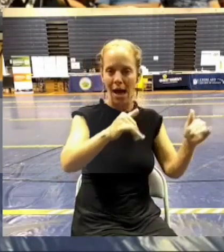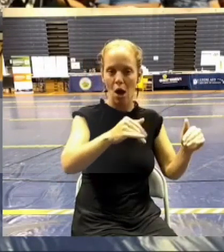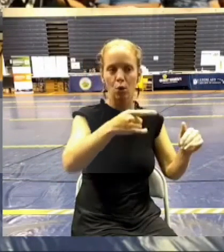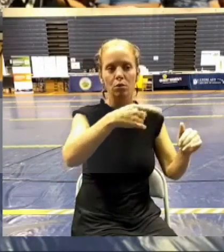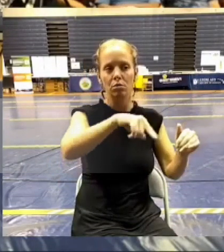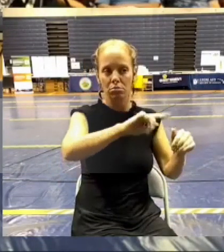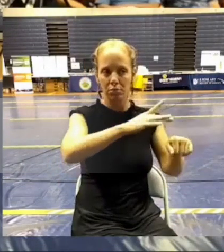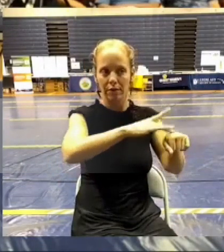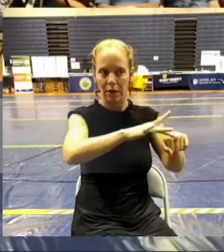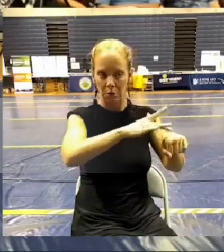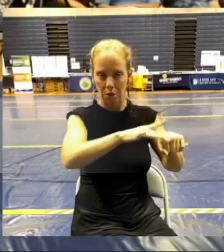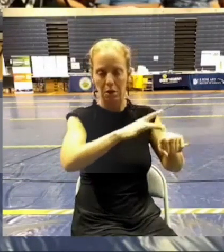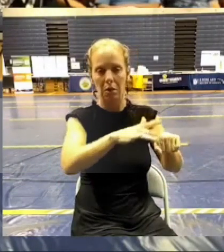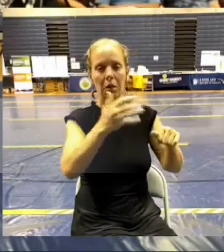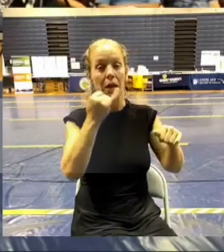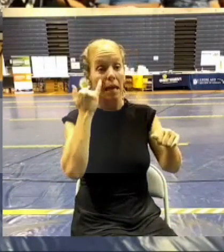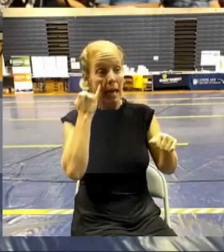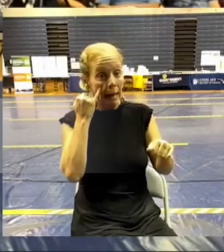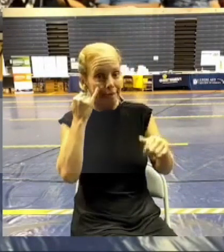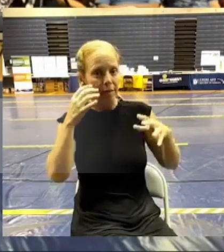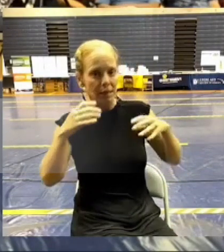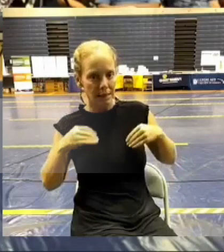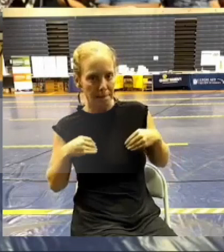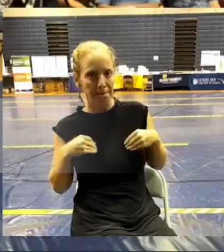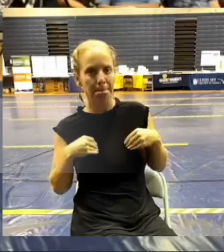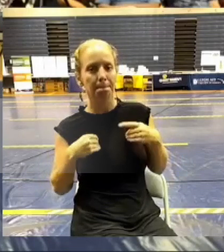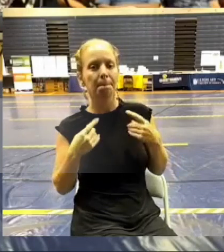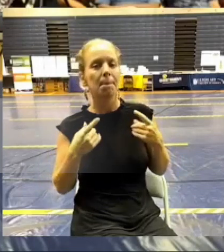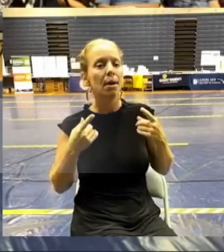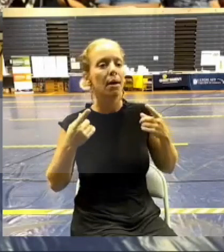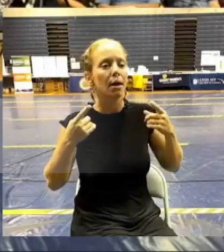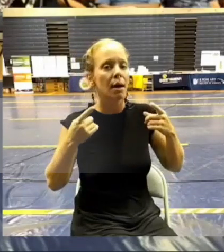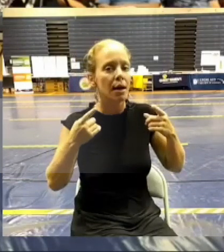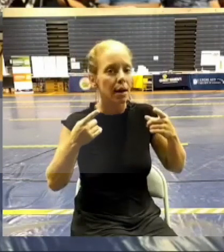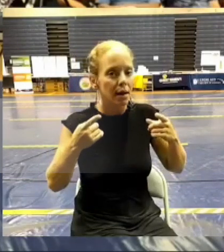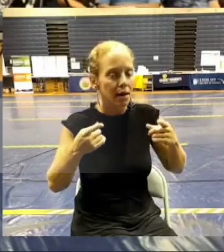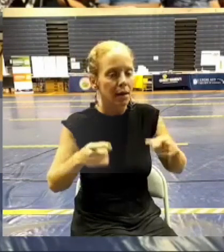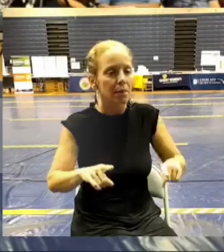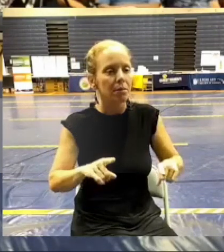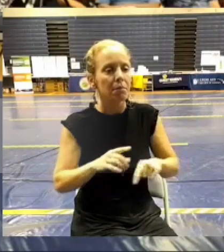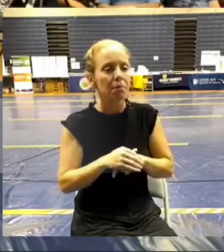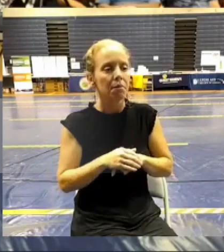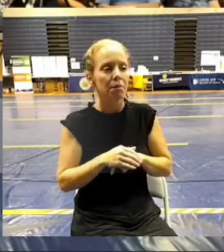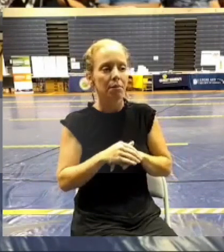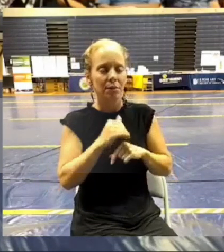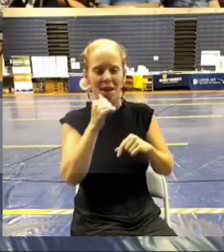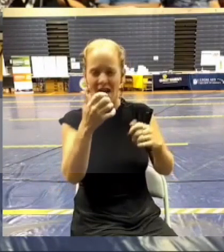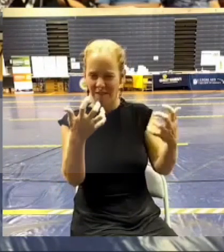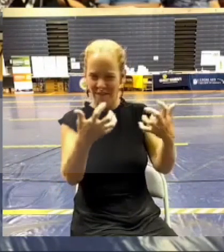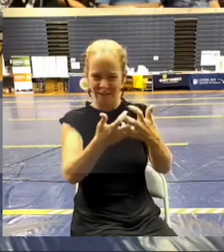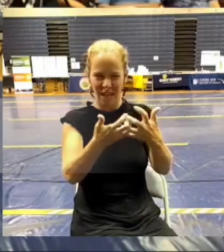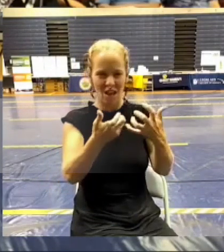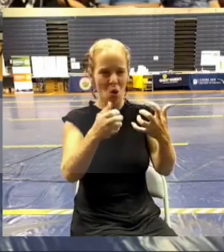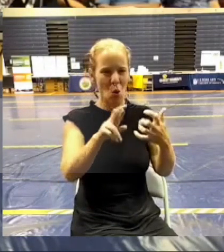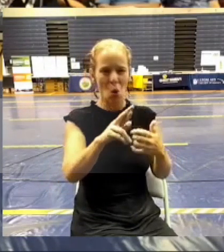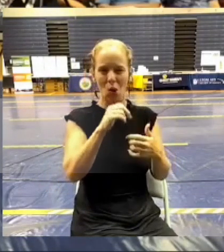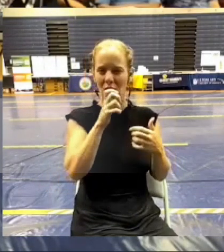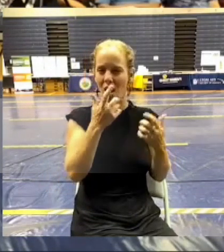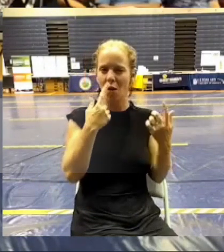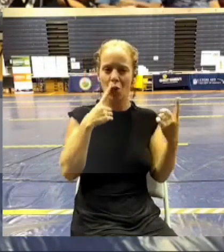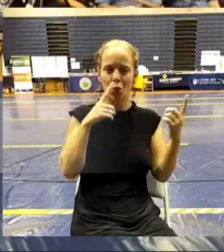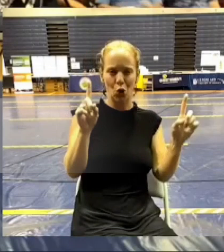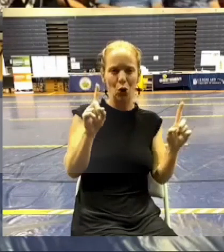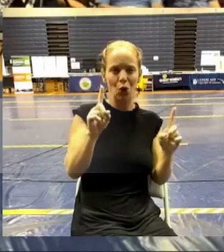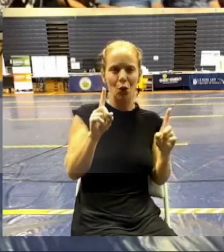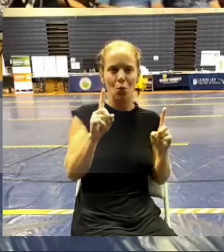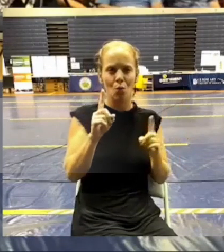there for us to stay in, and just so happened, it doesn't fit, or I feel like it's not